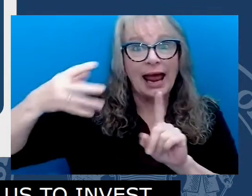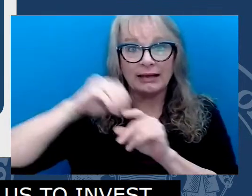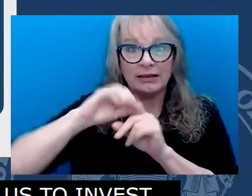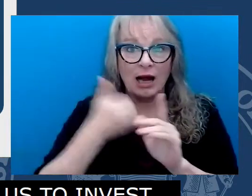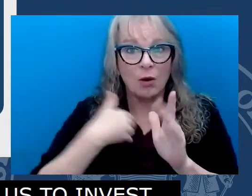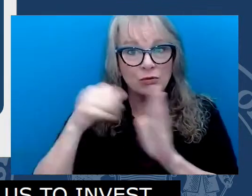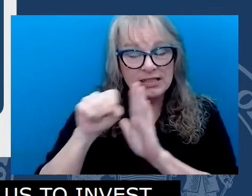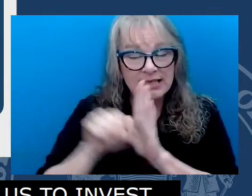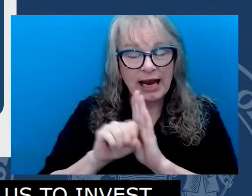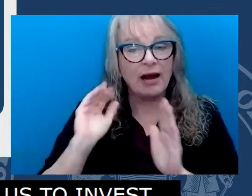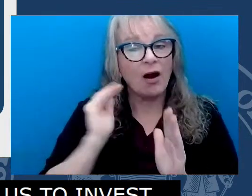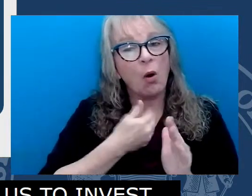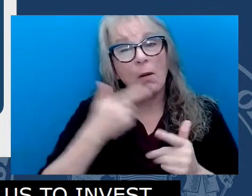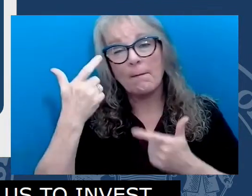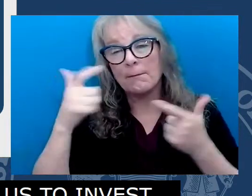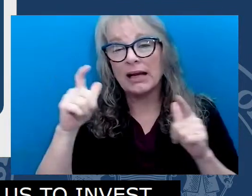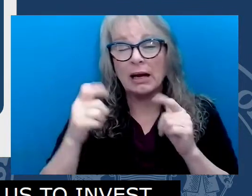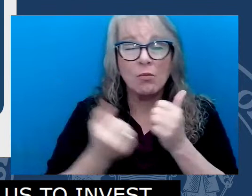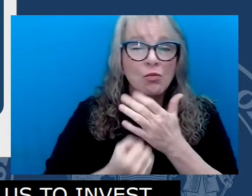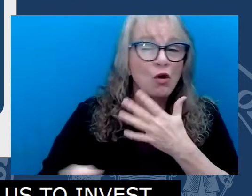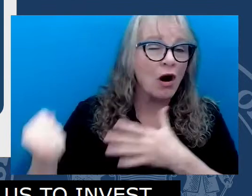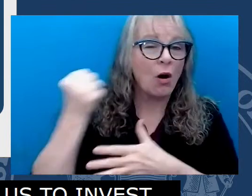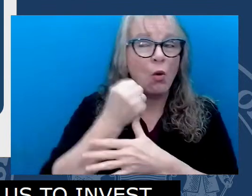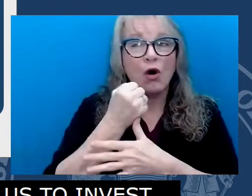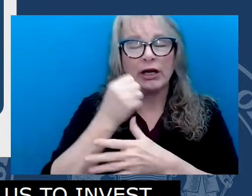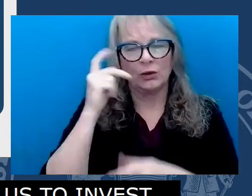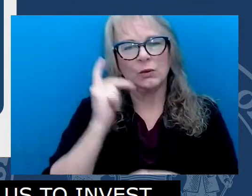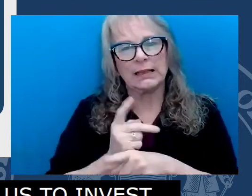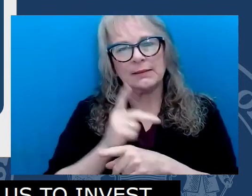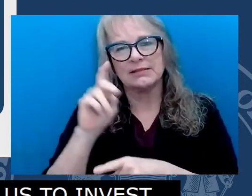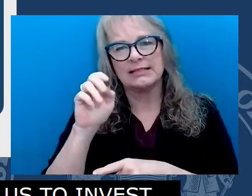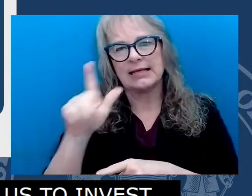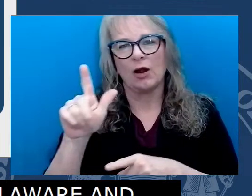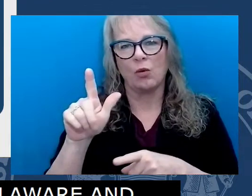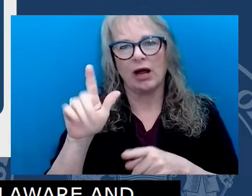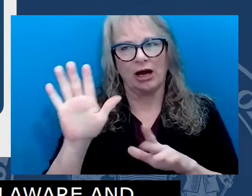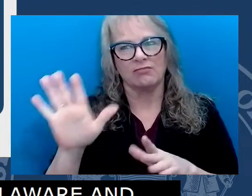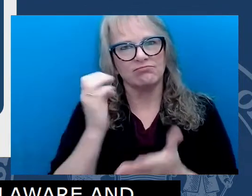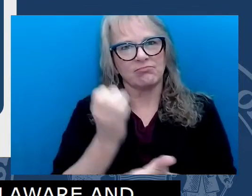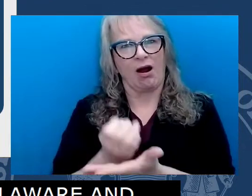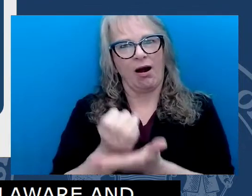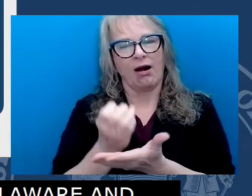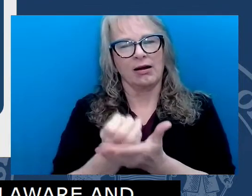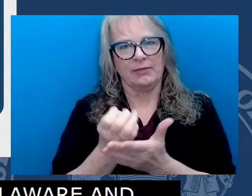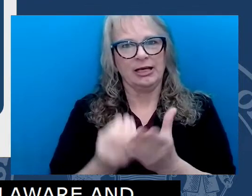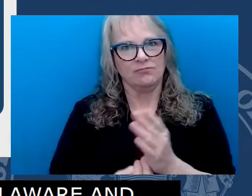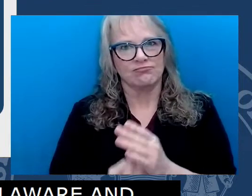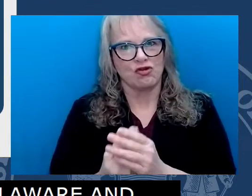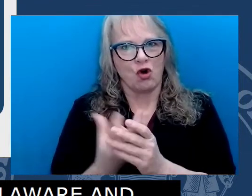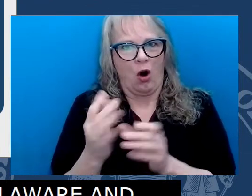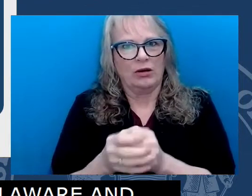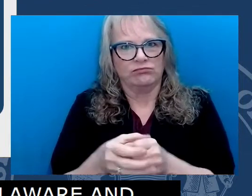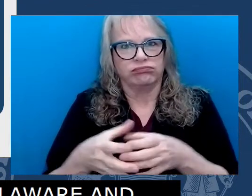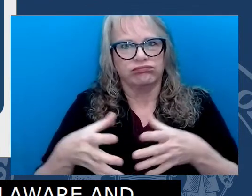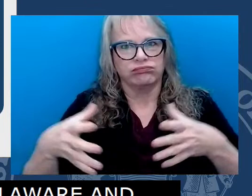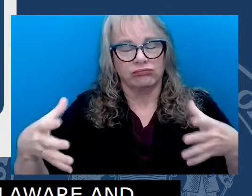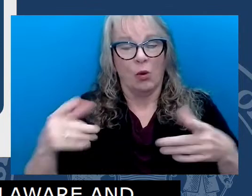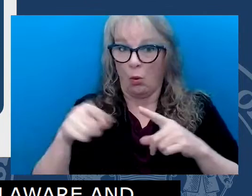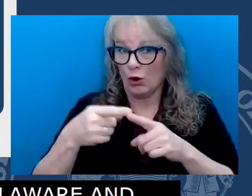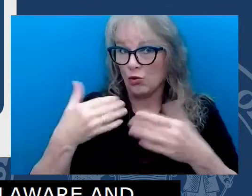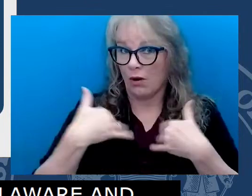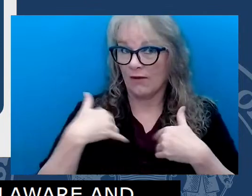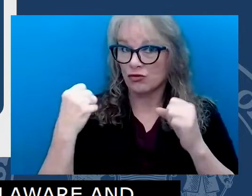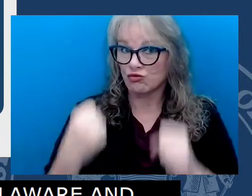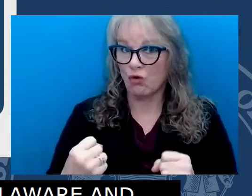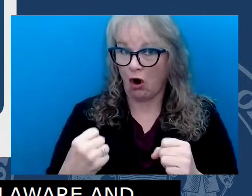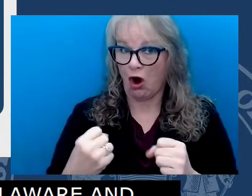is to keep Delaware's economy growing, because when you have a strong and growing economy, you have the